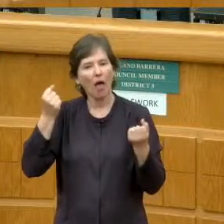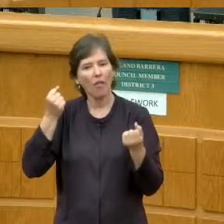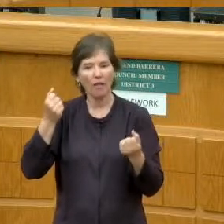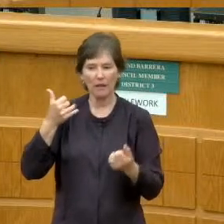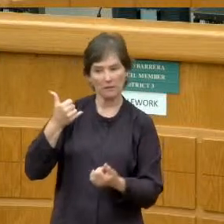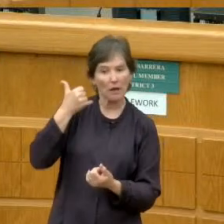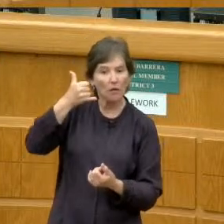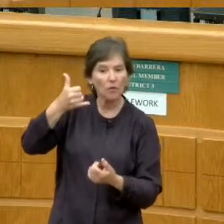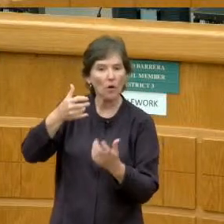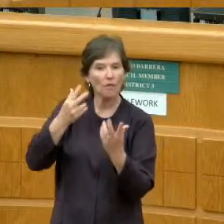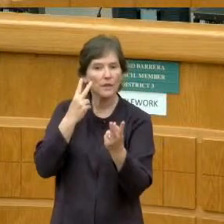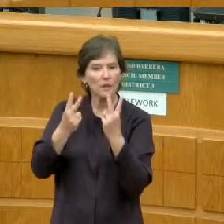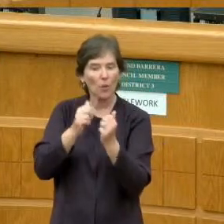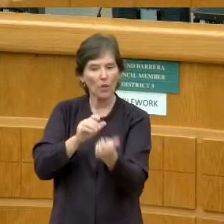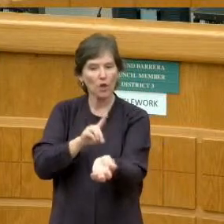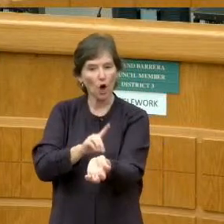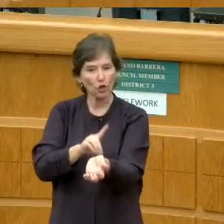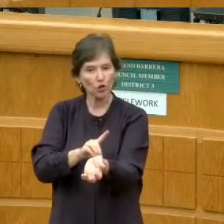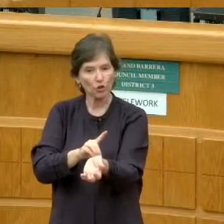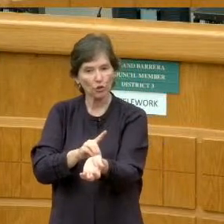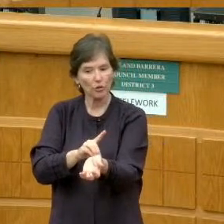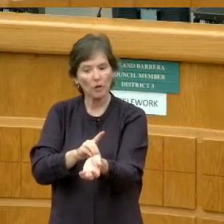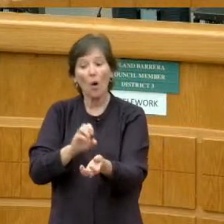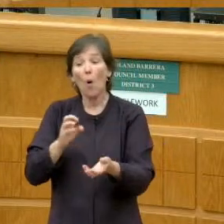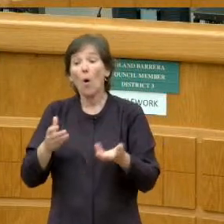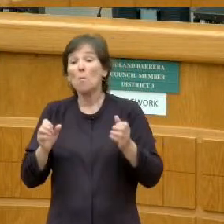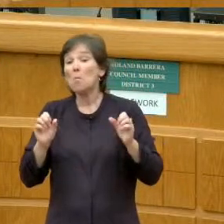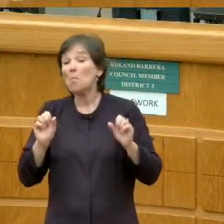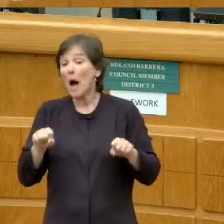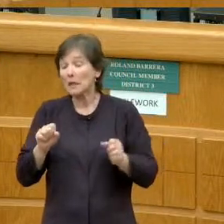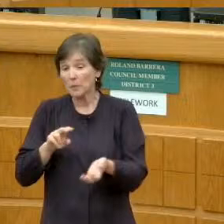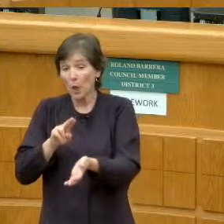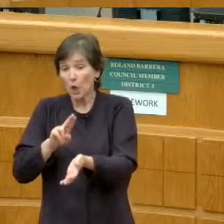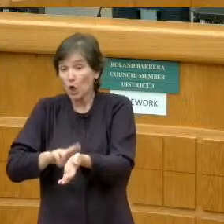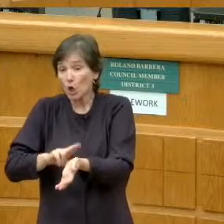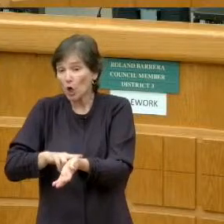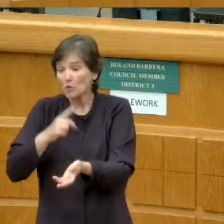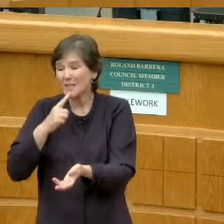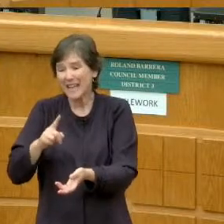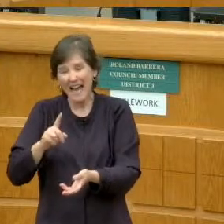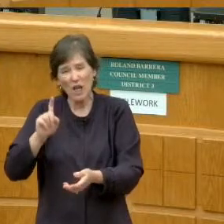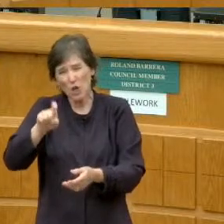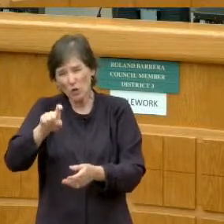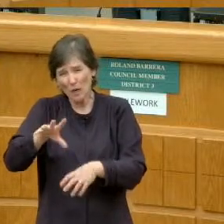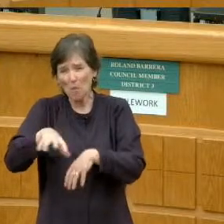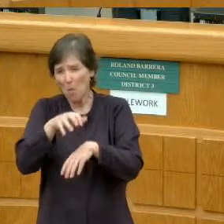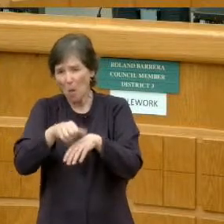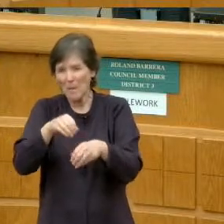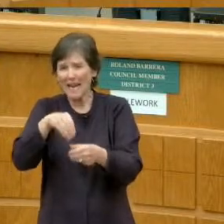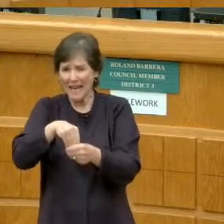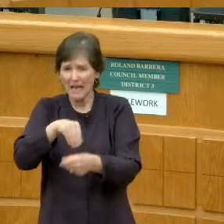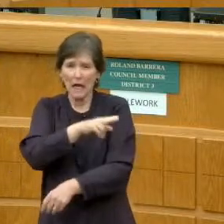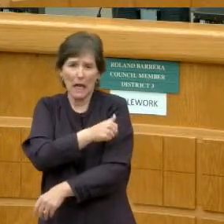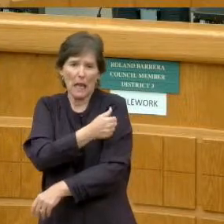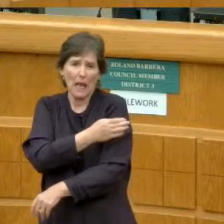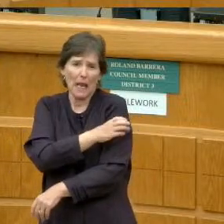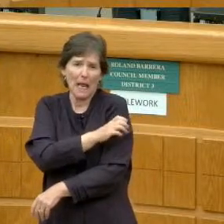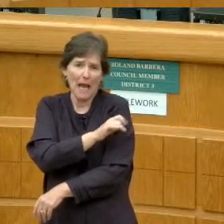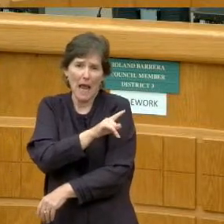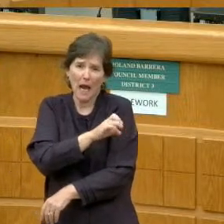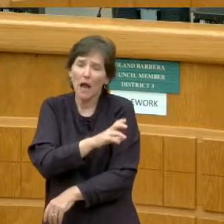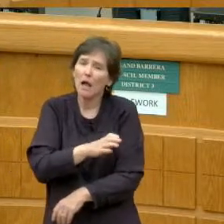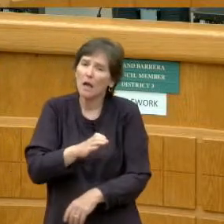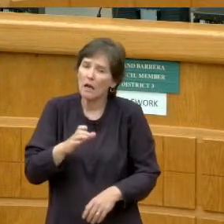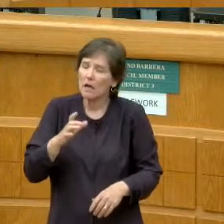to your doctor over that telephone. Or they might say, I think your symptoms are a little heightened, and I'm going to set you up for a